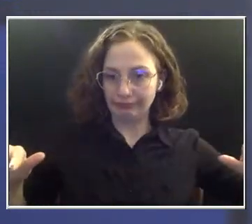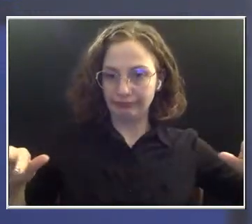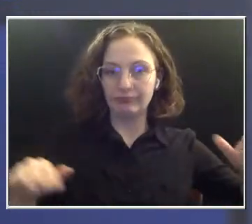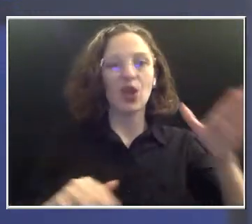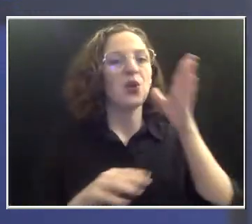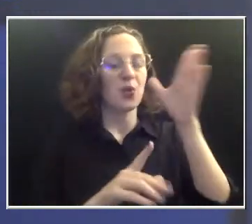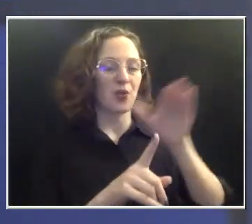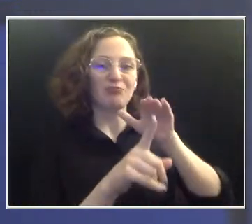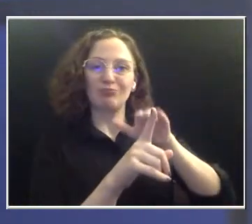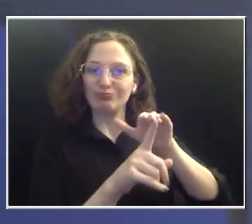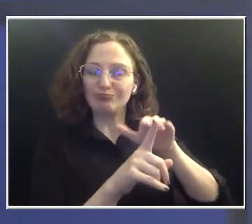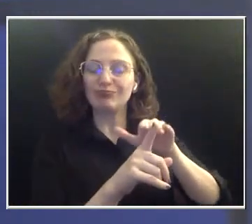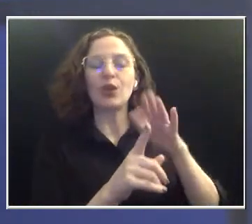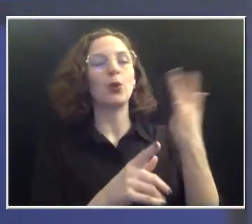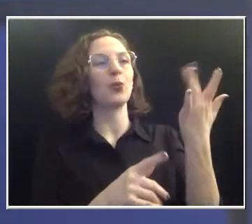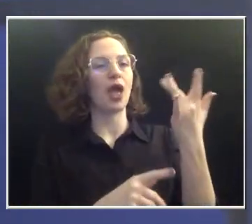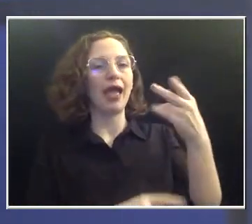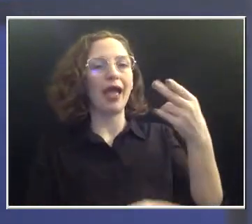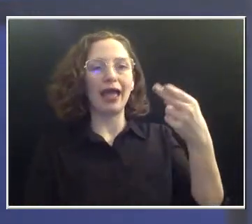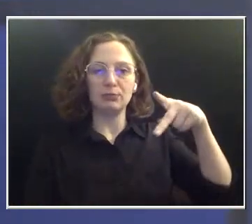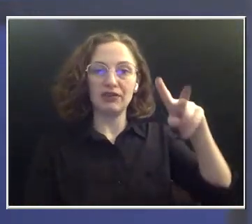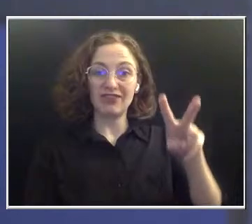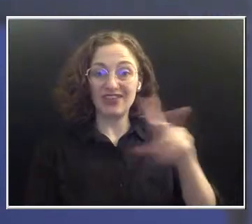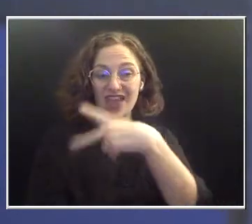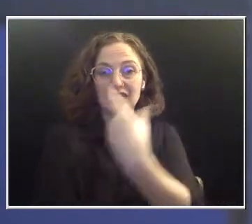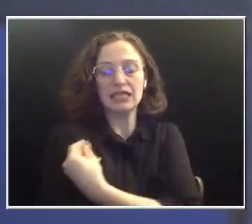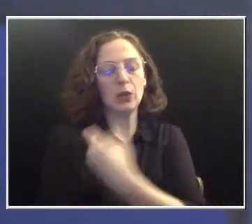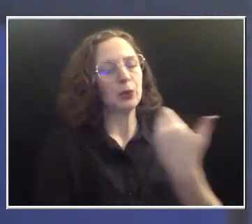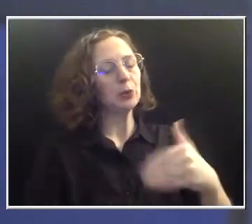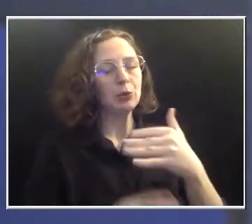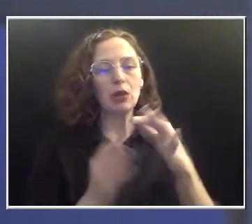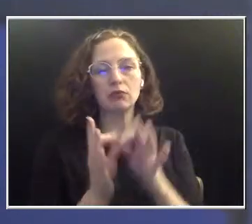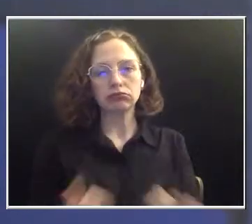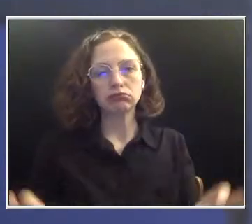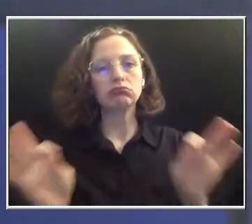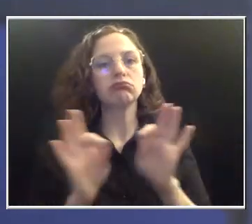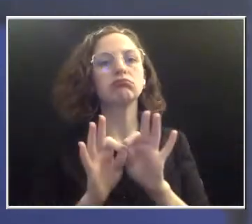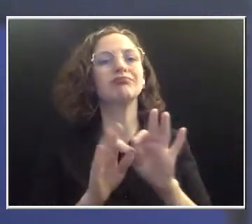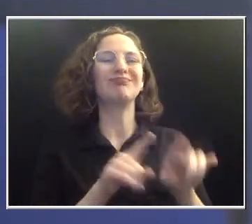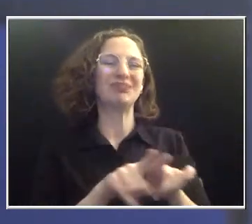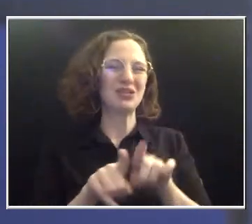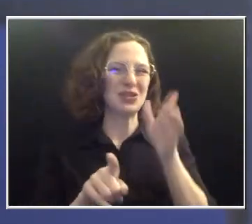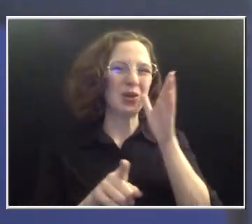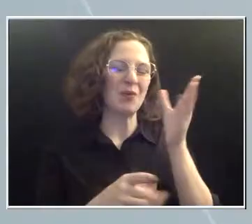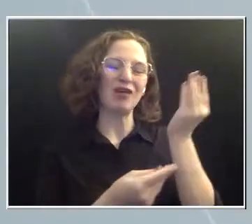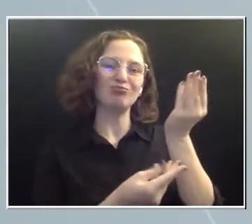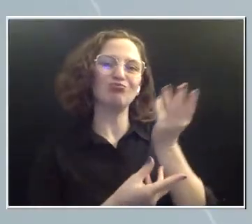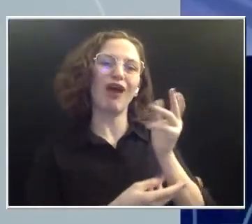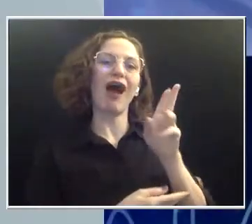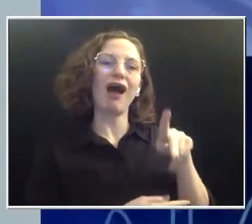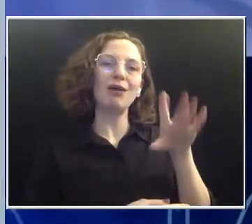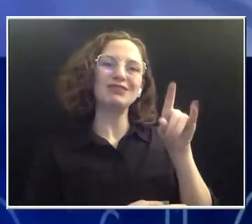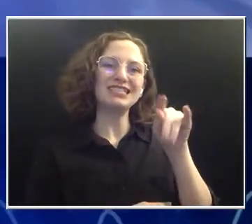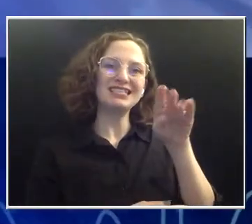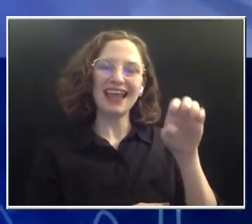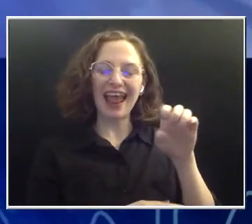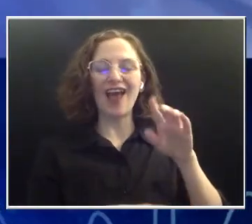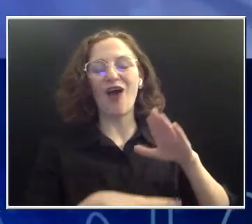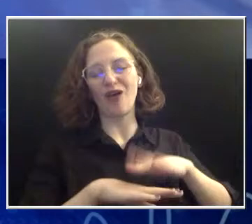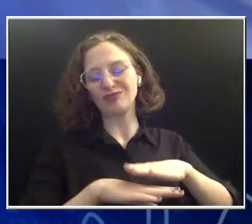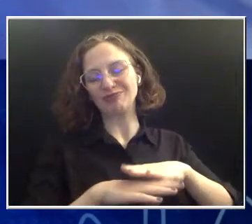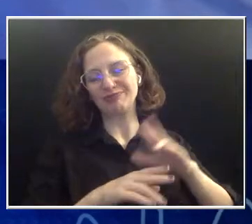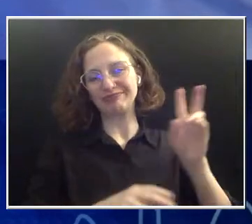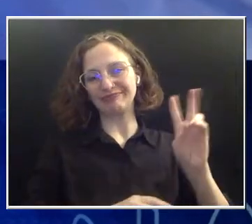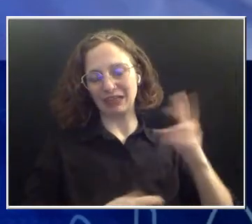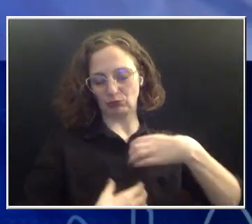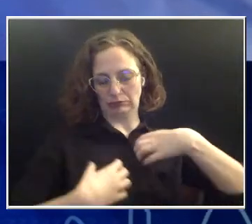the HPV vaccine. Plus, we'll get an update on respiratory viruses from Dr. Dana Hawkinson. But first, let's get to our morning rounds